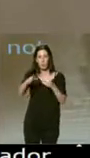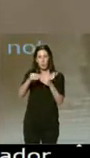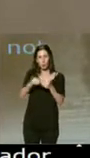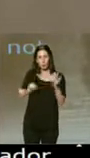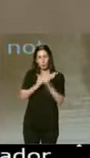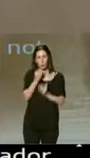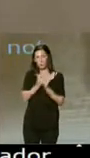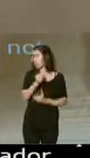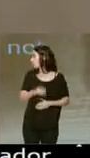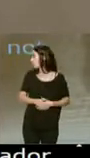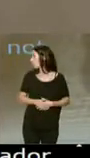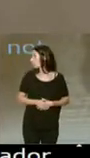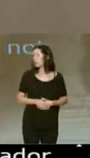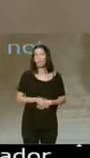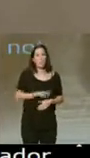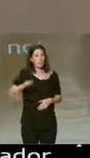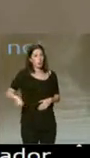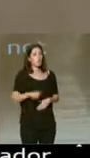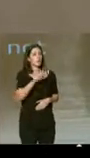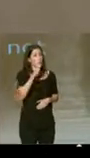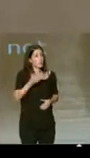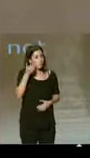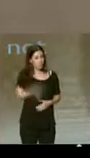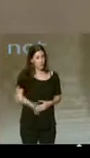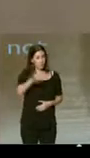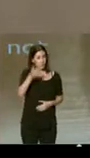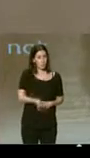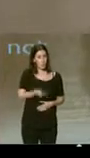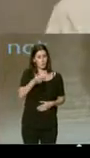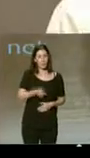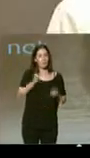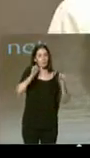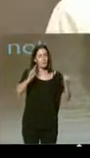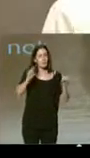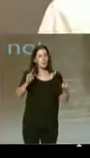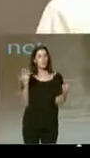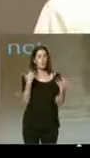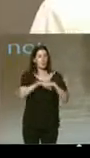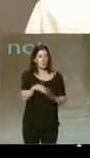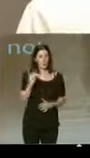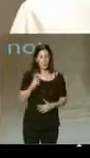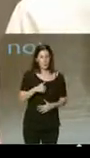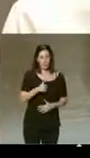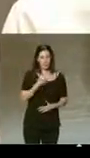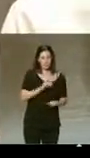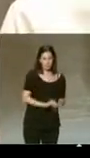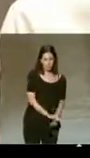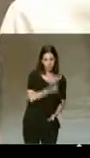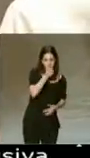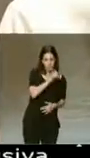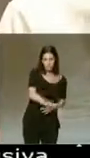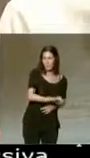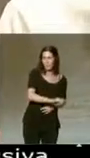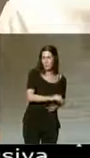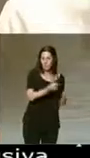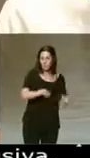that product. This is why inclusive education is so important. Since very early